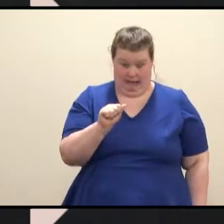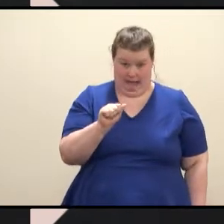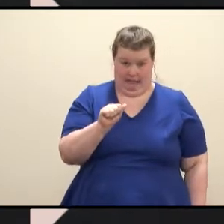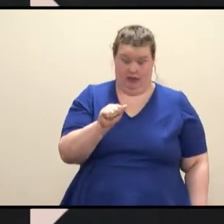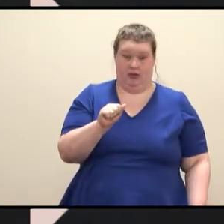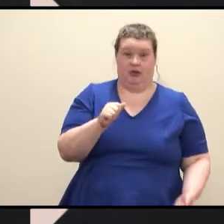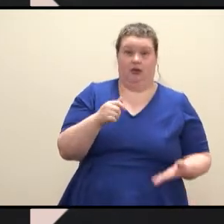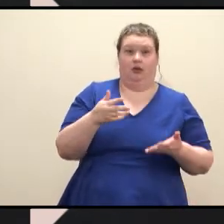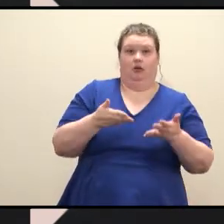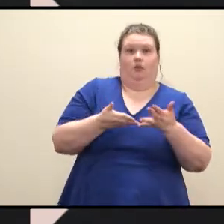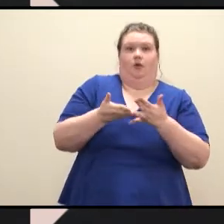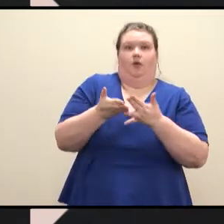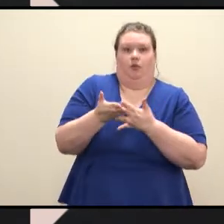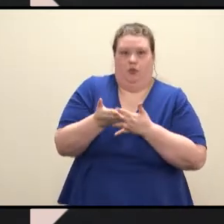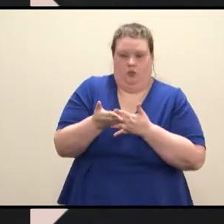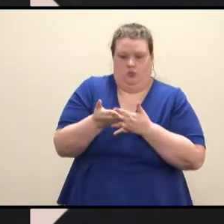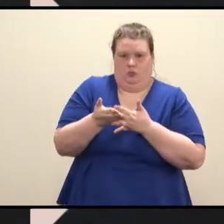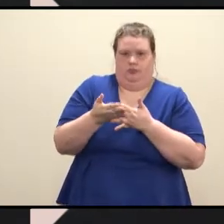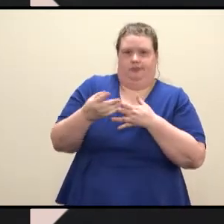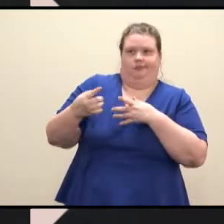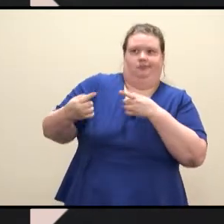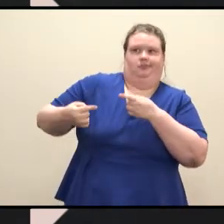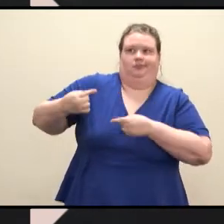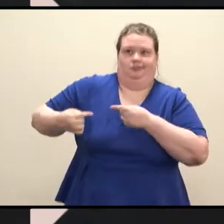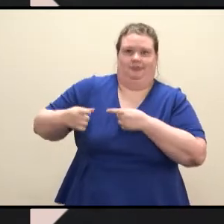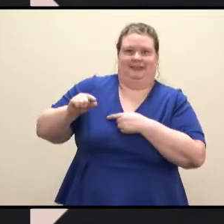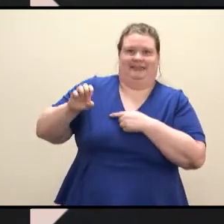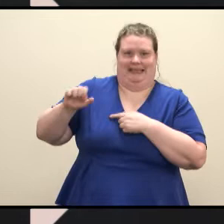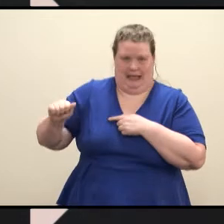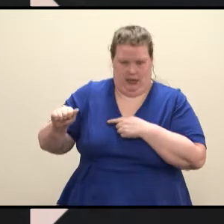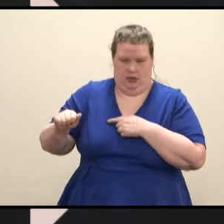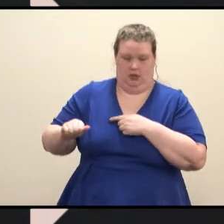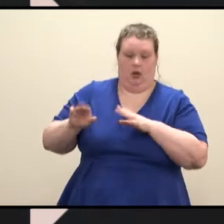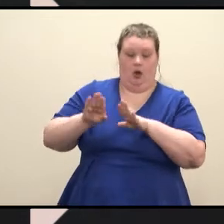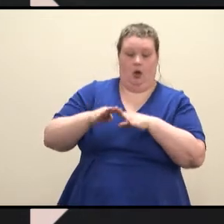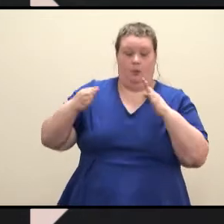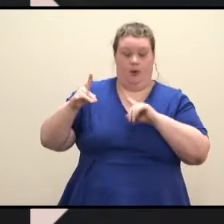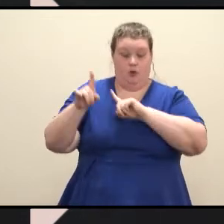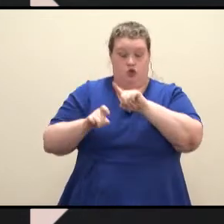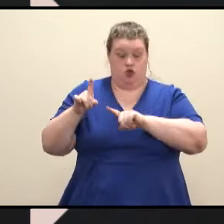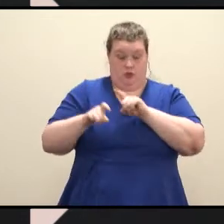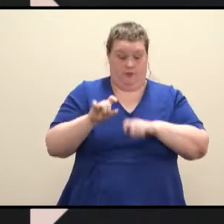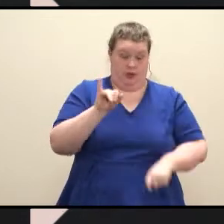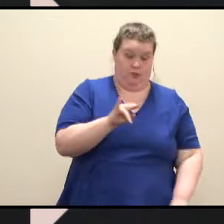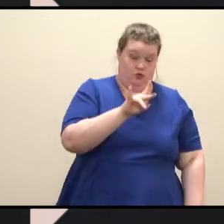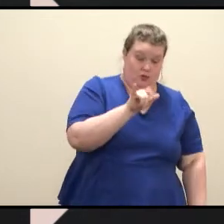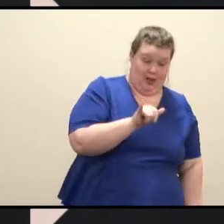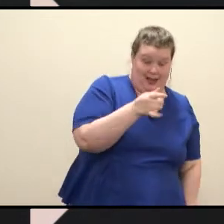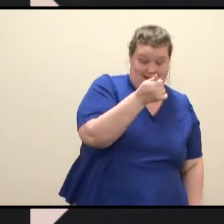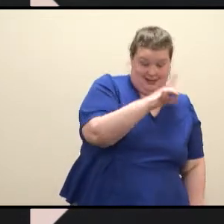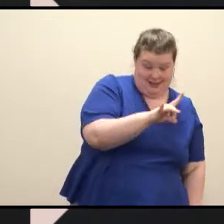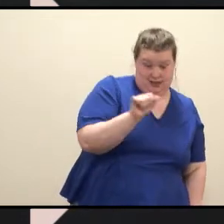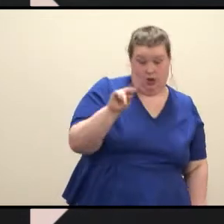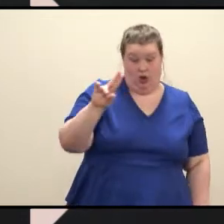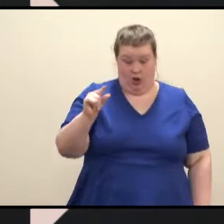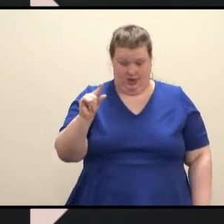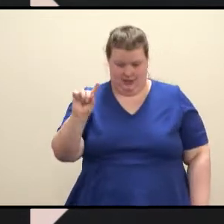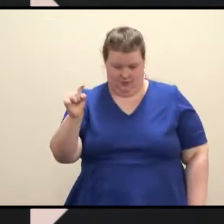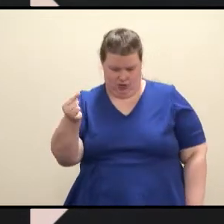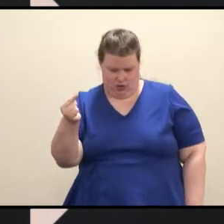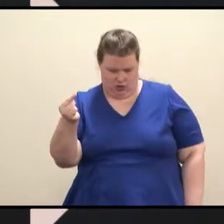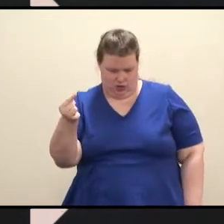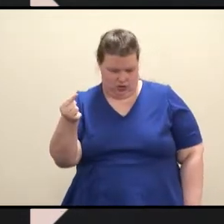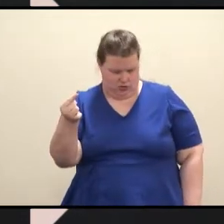with TEA. They will open up a survey between July 18th and August,